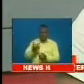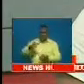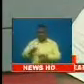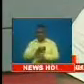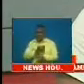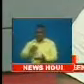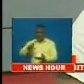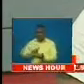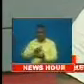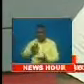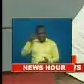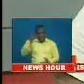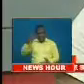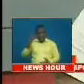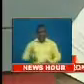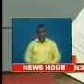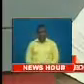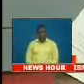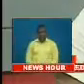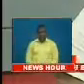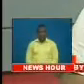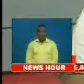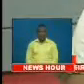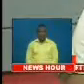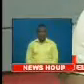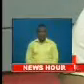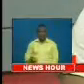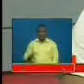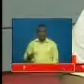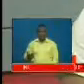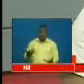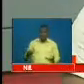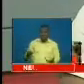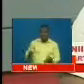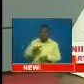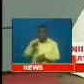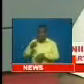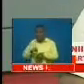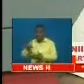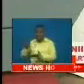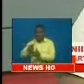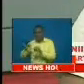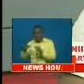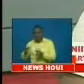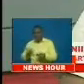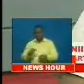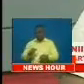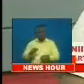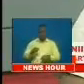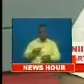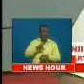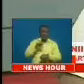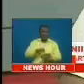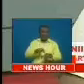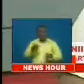concert. Okay. Explosive. Okay. Explosive. And then you have the National Dance Company, the National Symphony Orchestra, Noyam